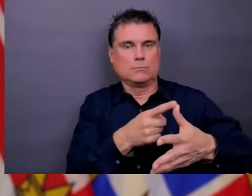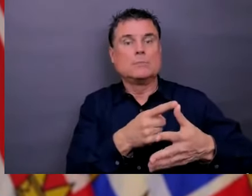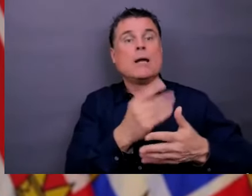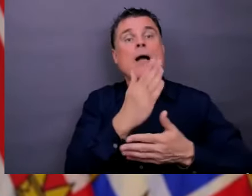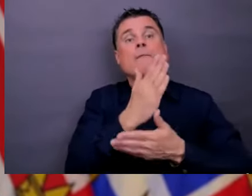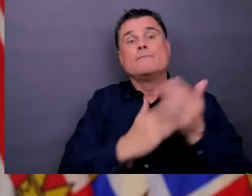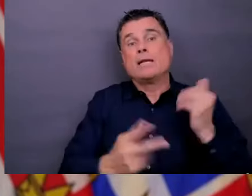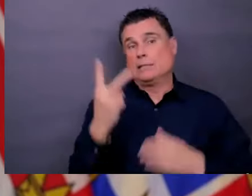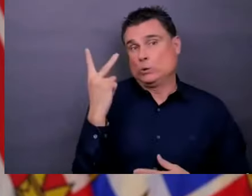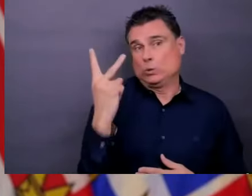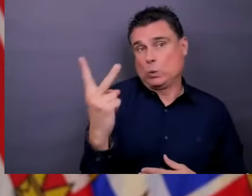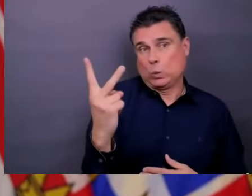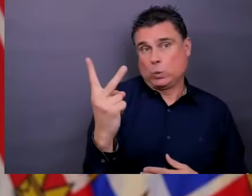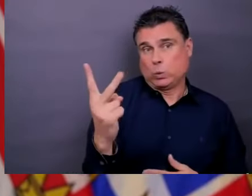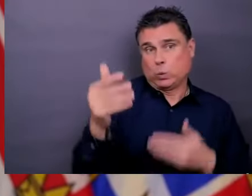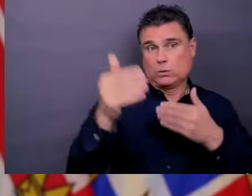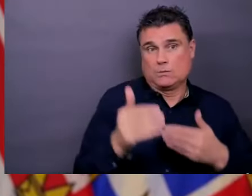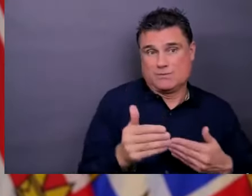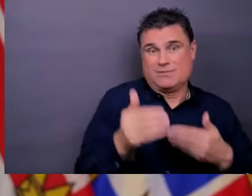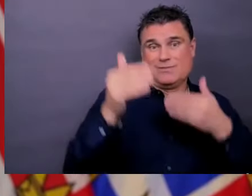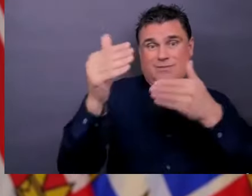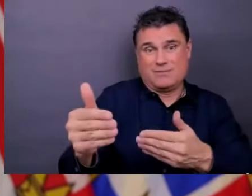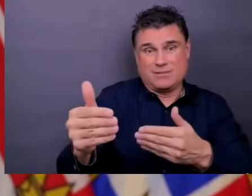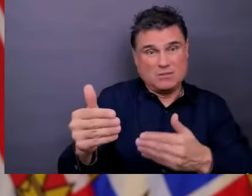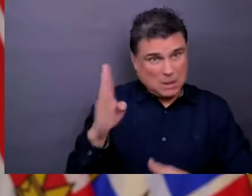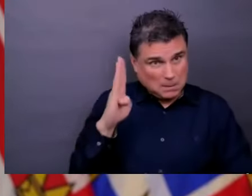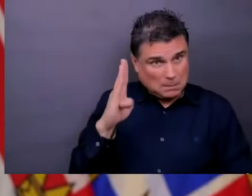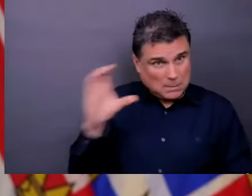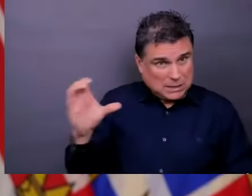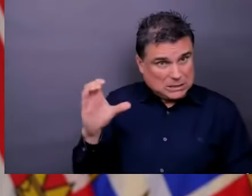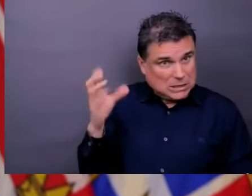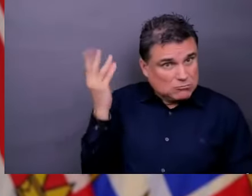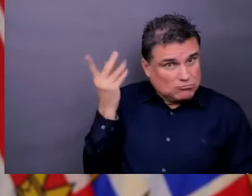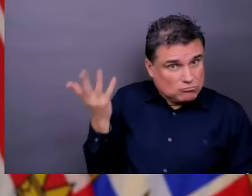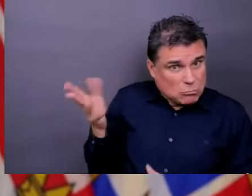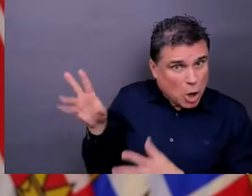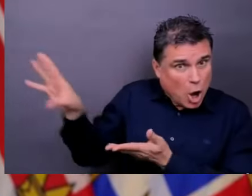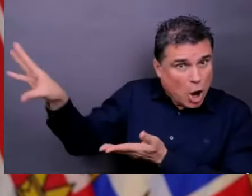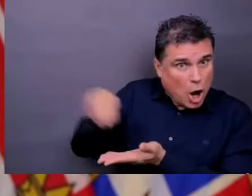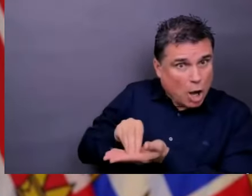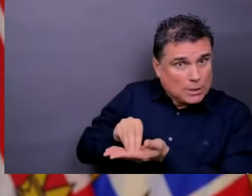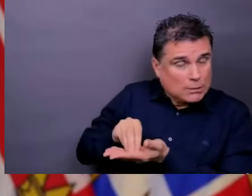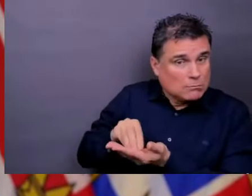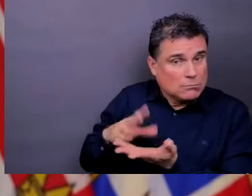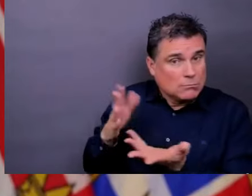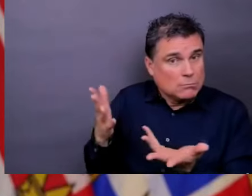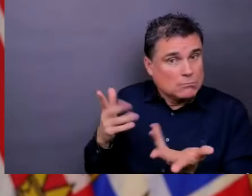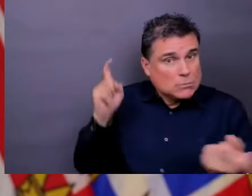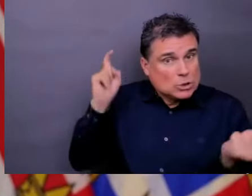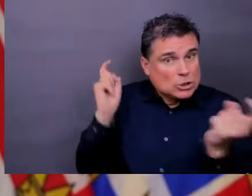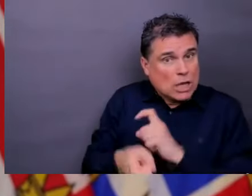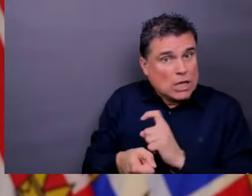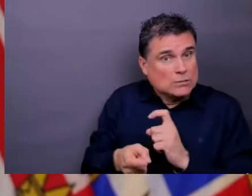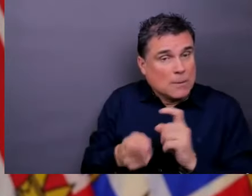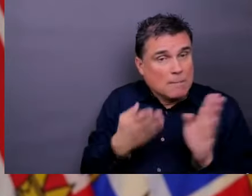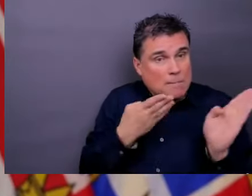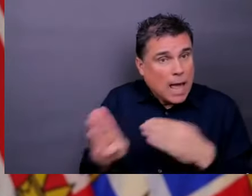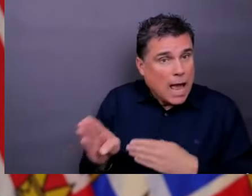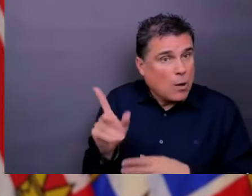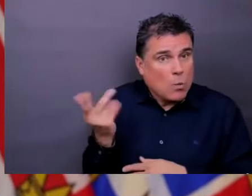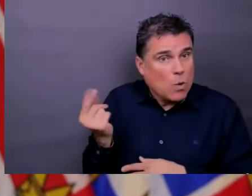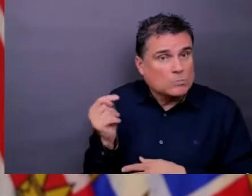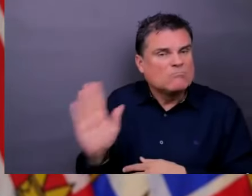I think what they're trying to reflect, which we absolutely agree with, is that some populations are differentially affected by